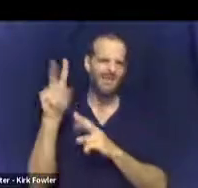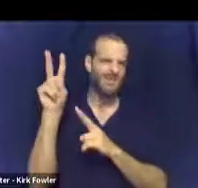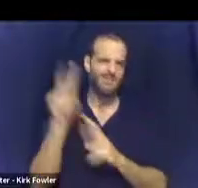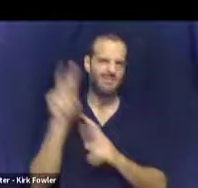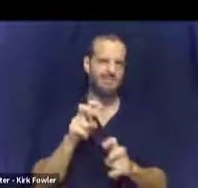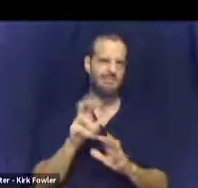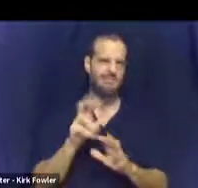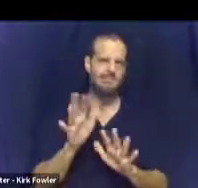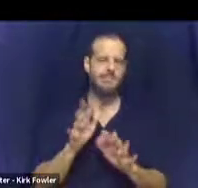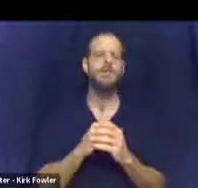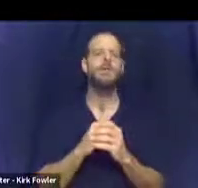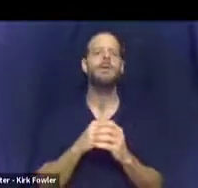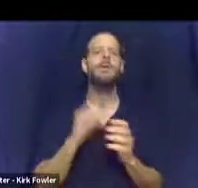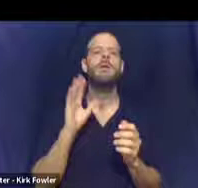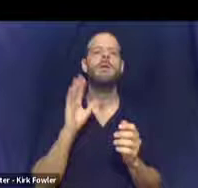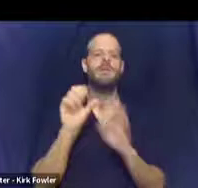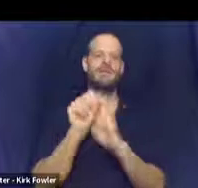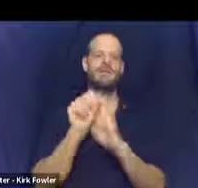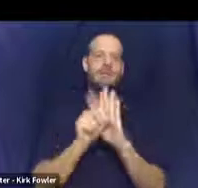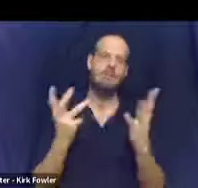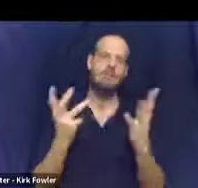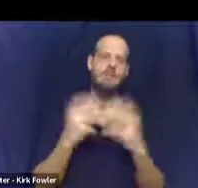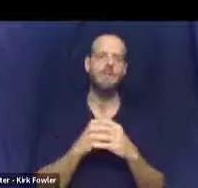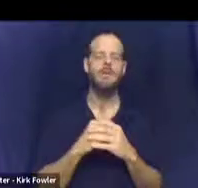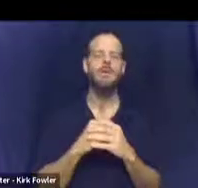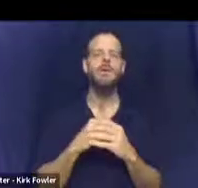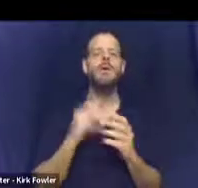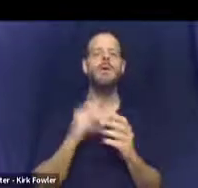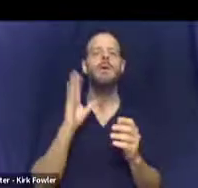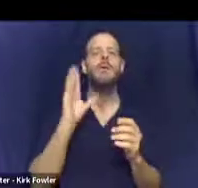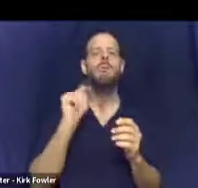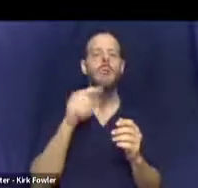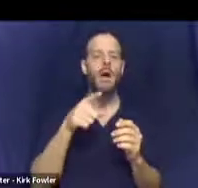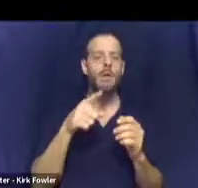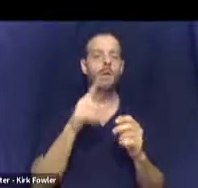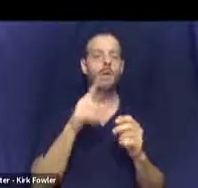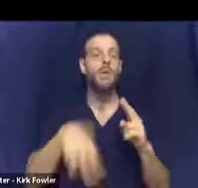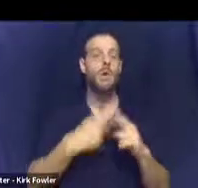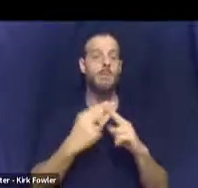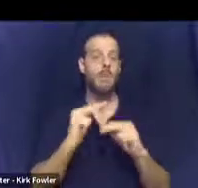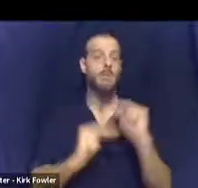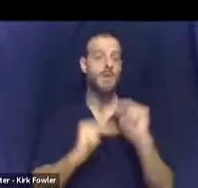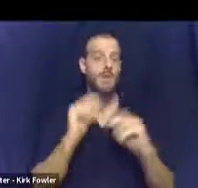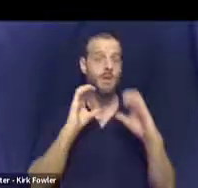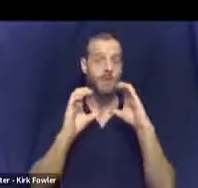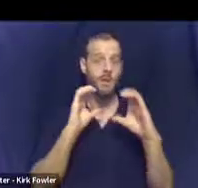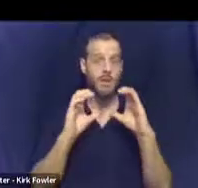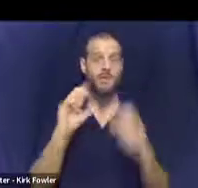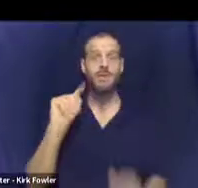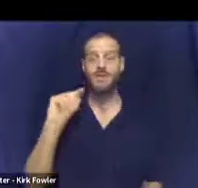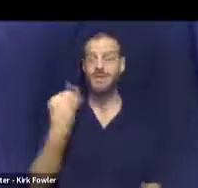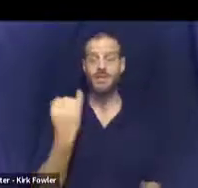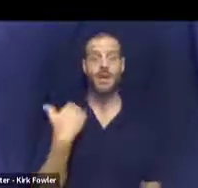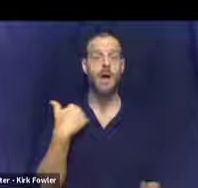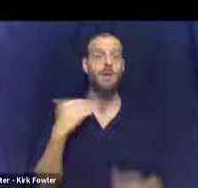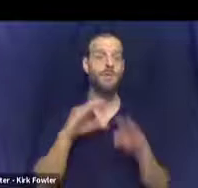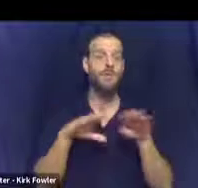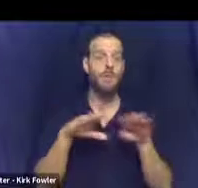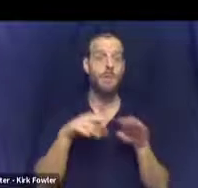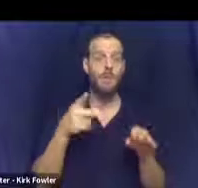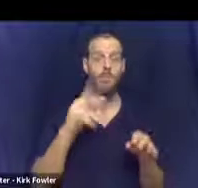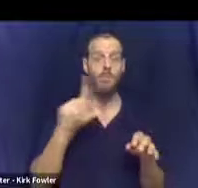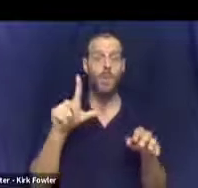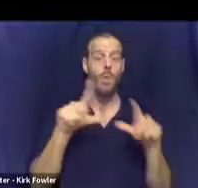promise. This is actually when we talk about building communication, TJ had a swimming pool card and he